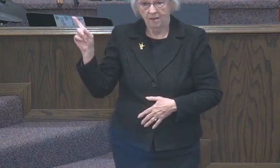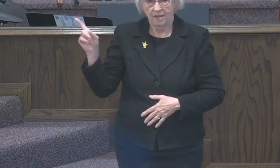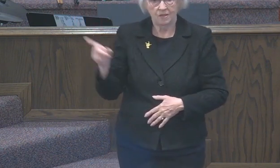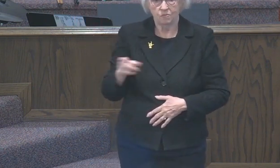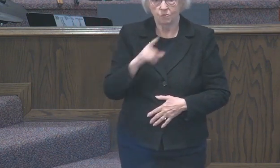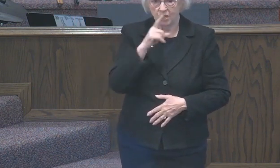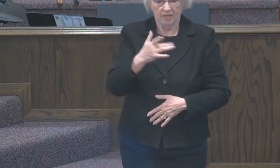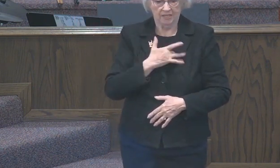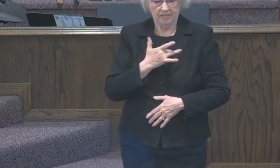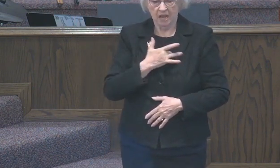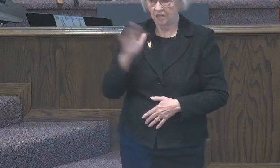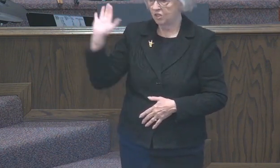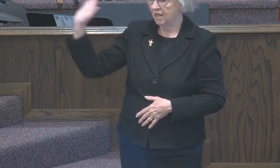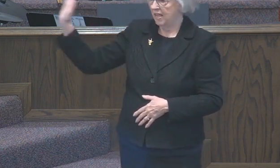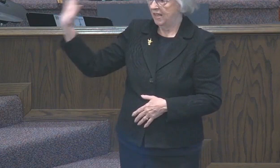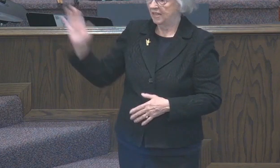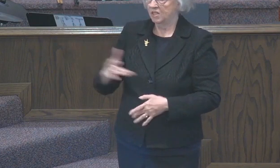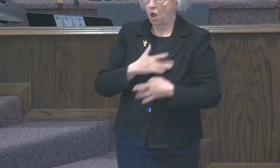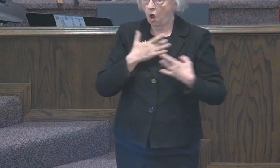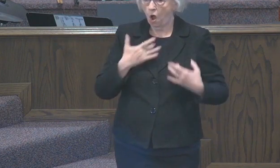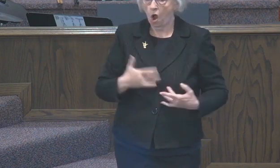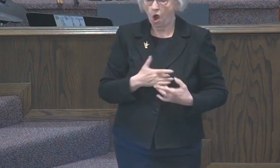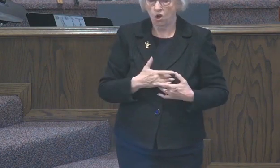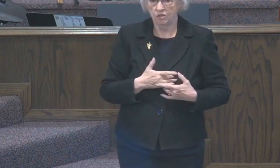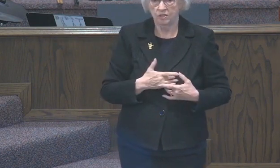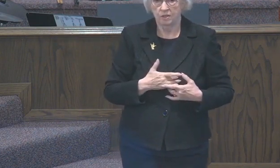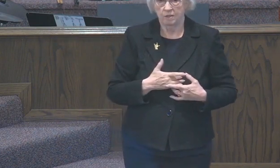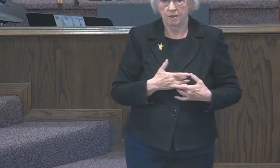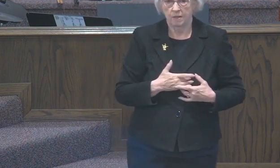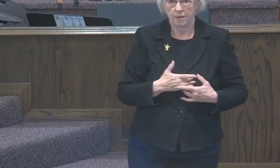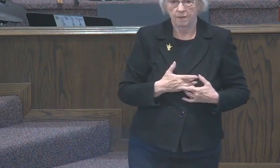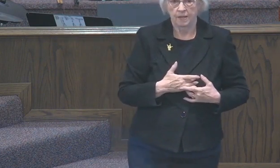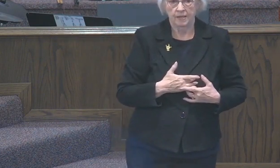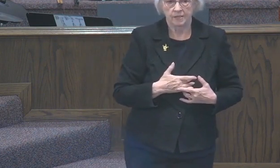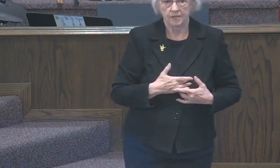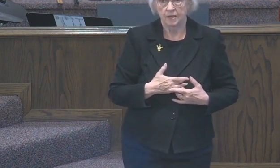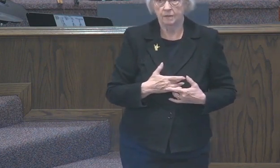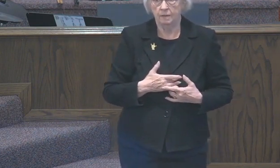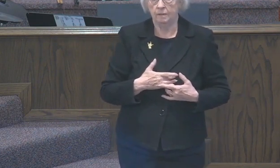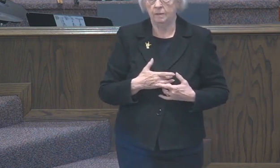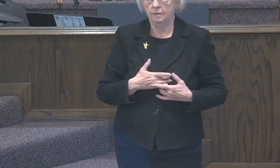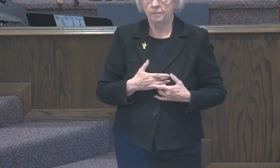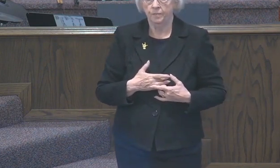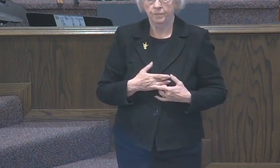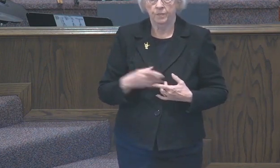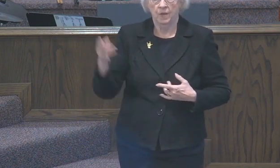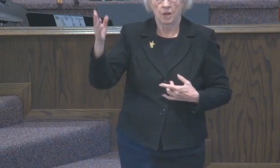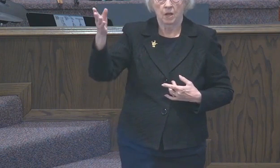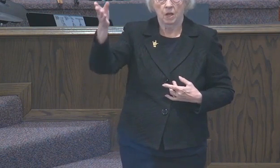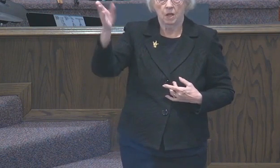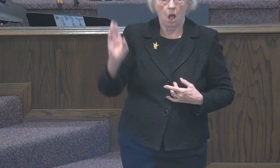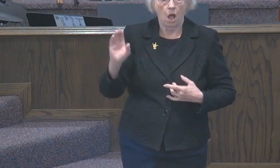thing, here's the thing about God's will. Tony Evans this morning spoke to two types